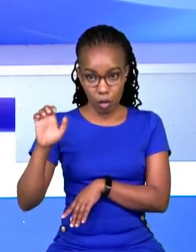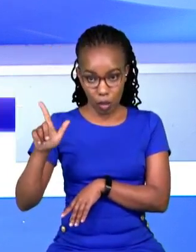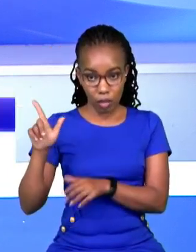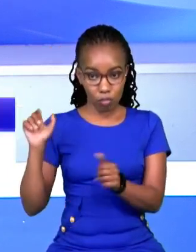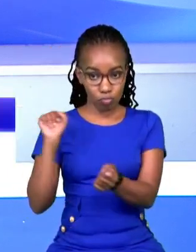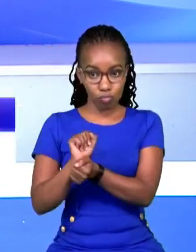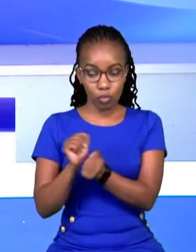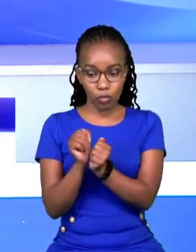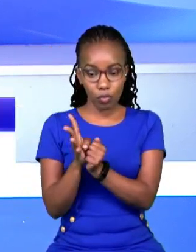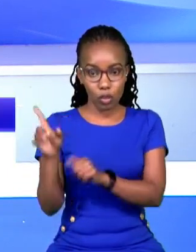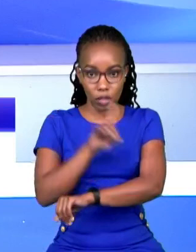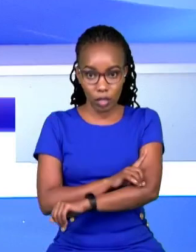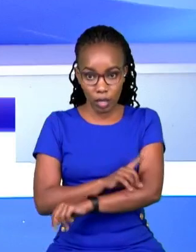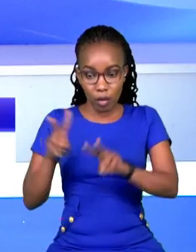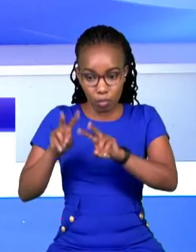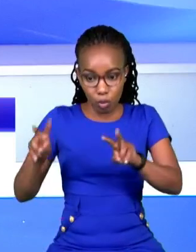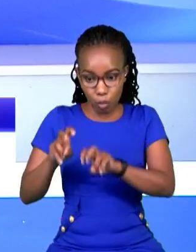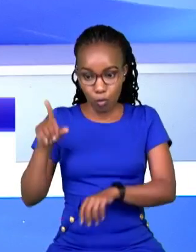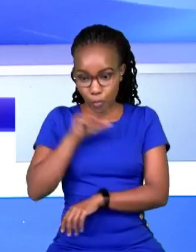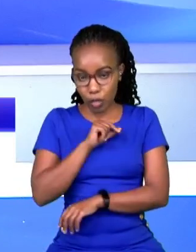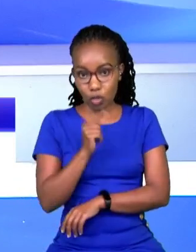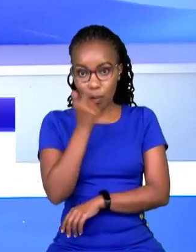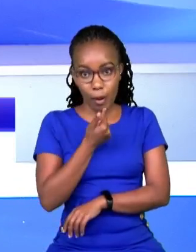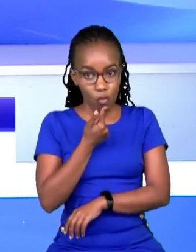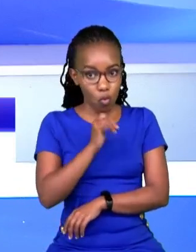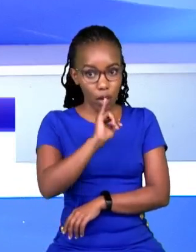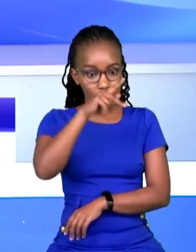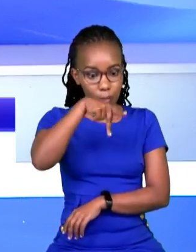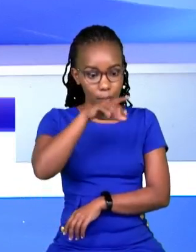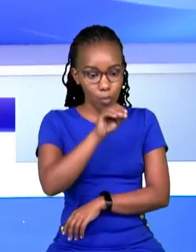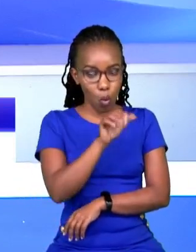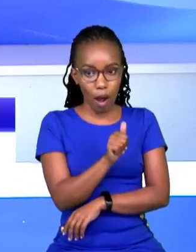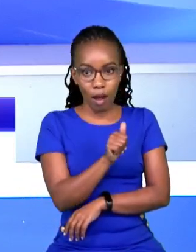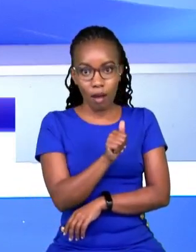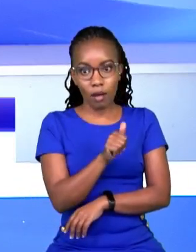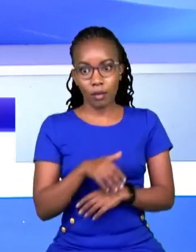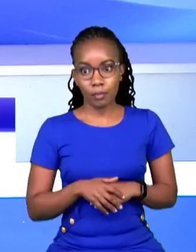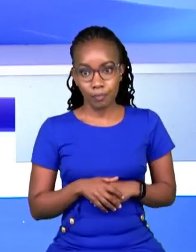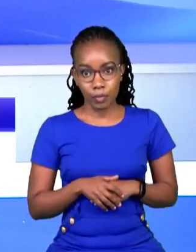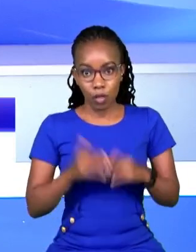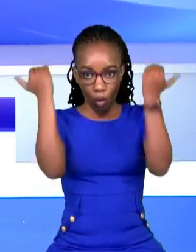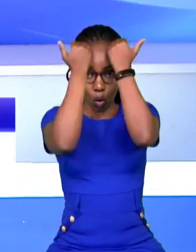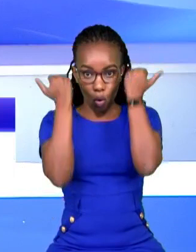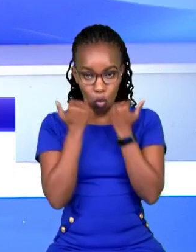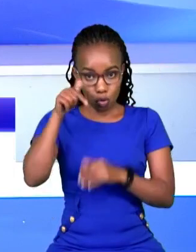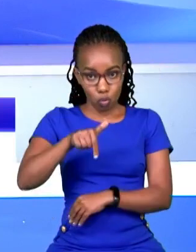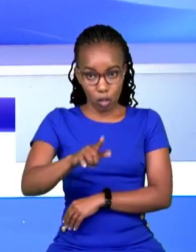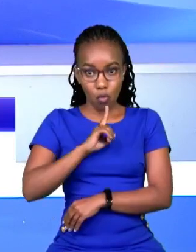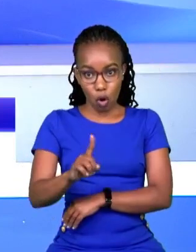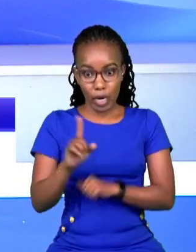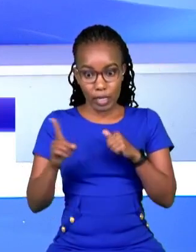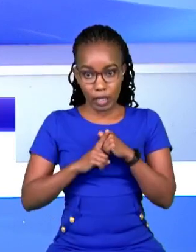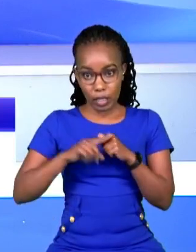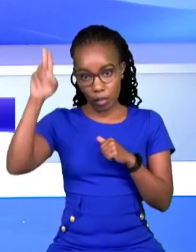days pending completion of investigations by the Independent Policing Oversight Authority, IPOA. The court has today ruled that the six